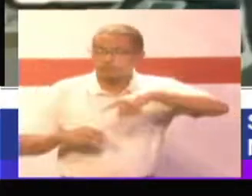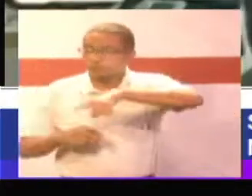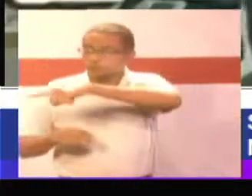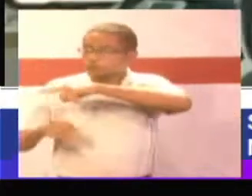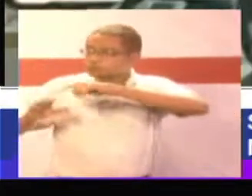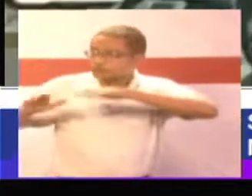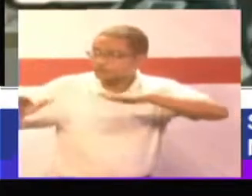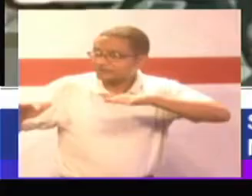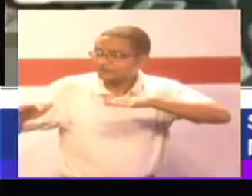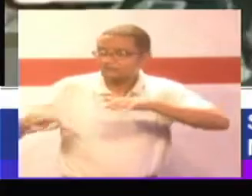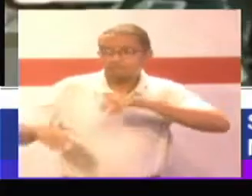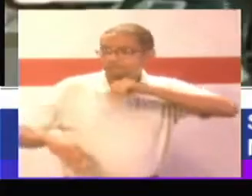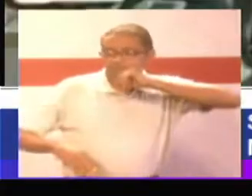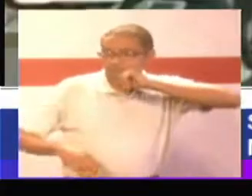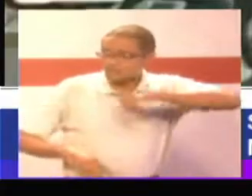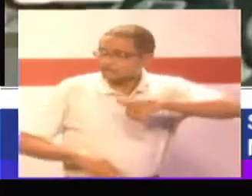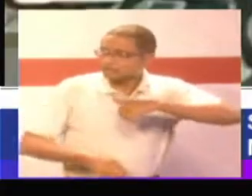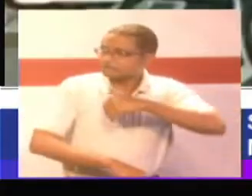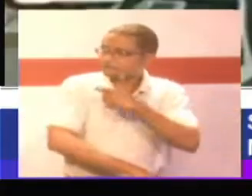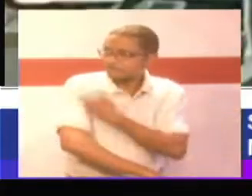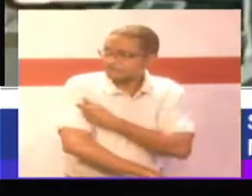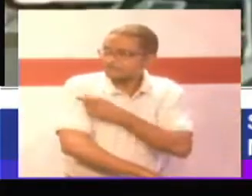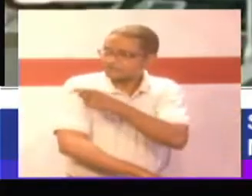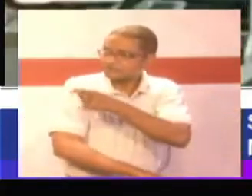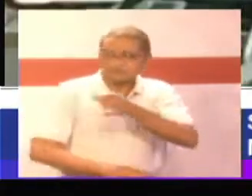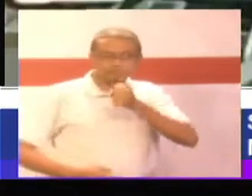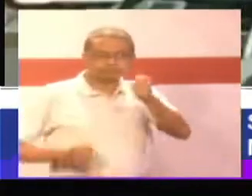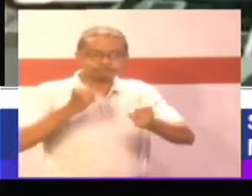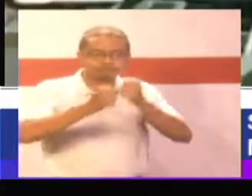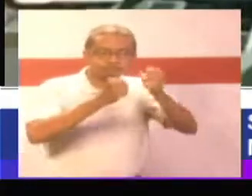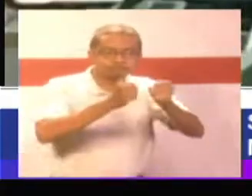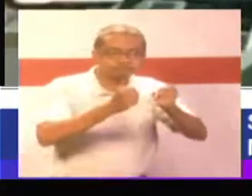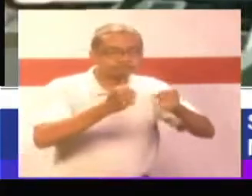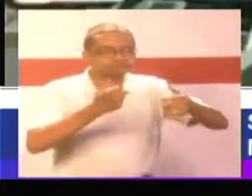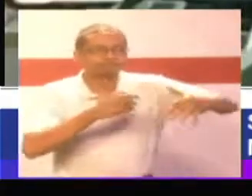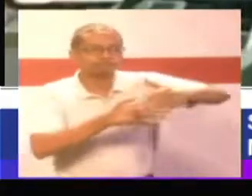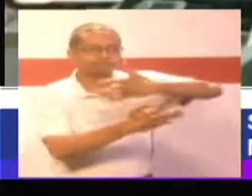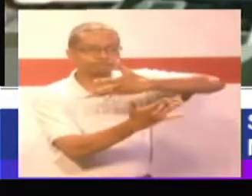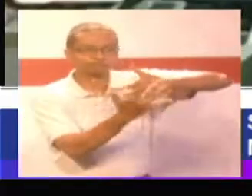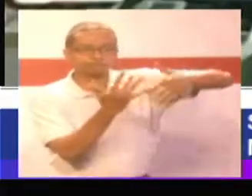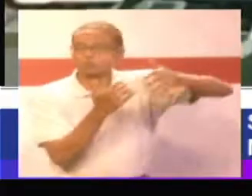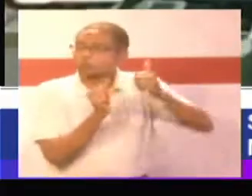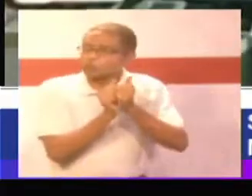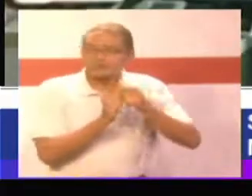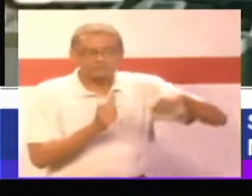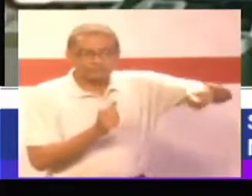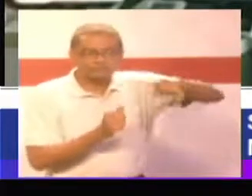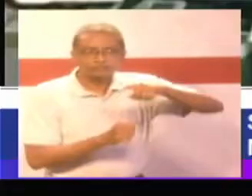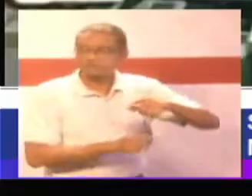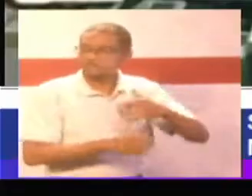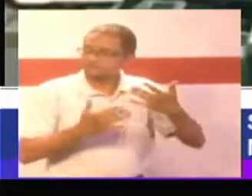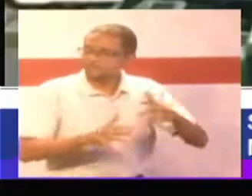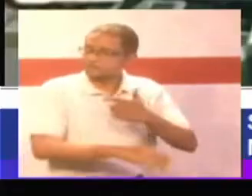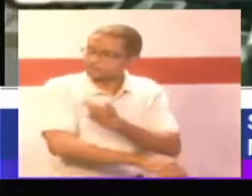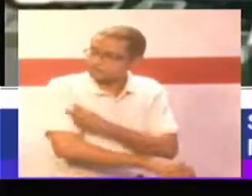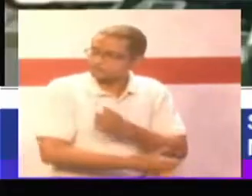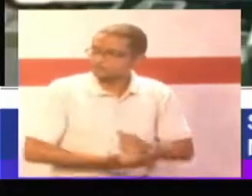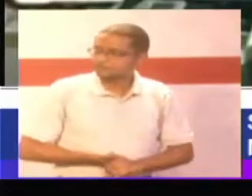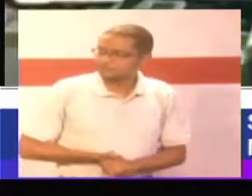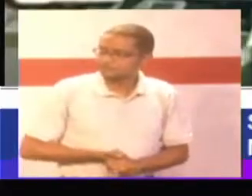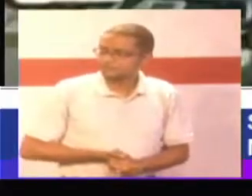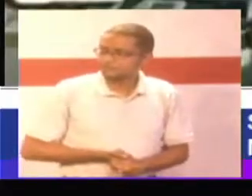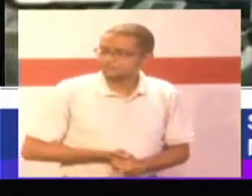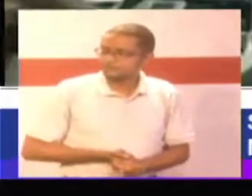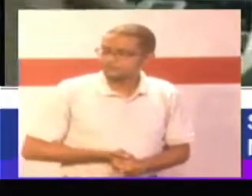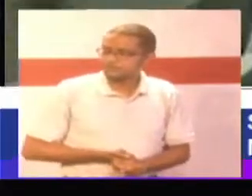pupils will be joining their vaccinated colleagues? The question would be,